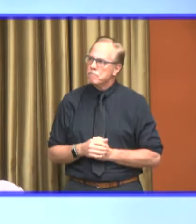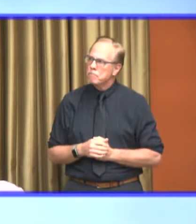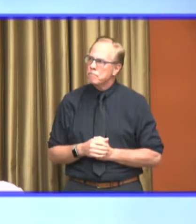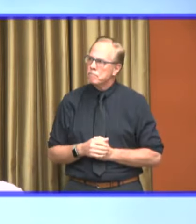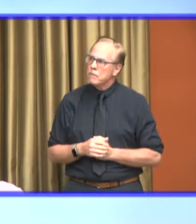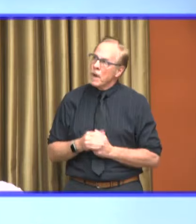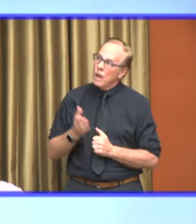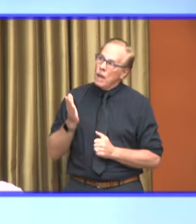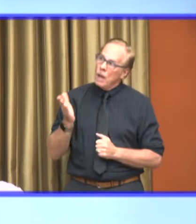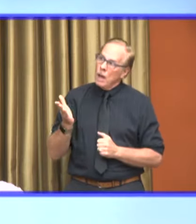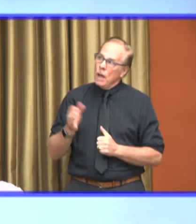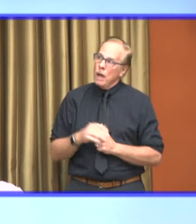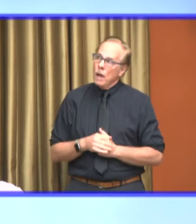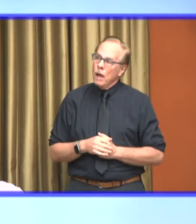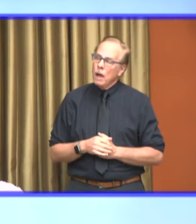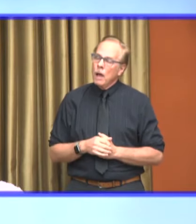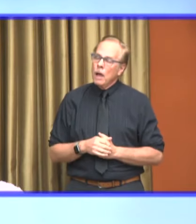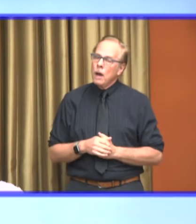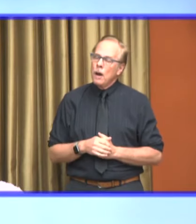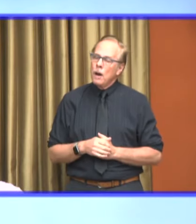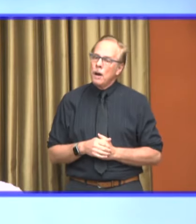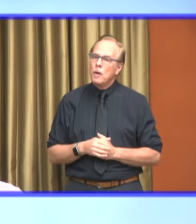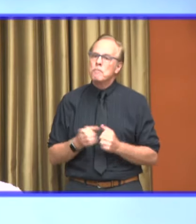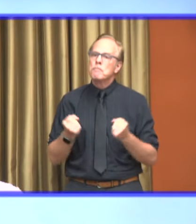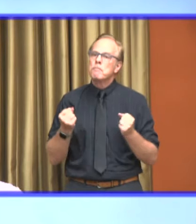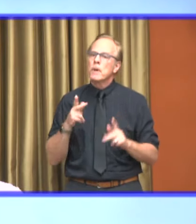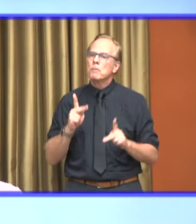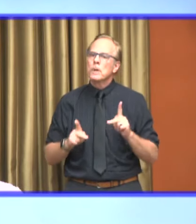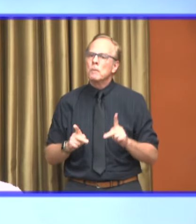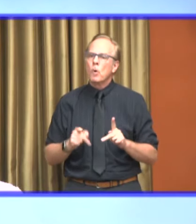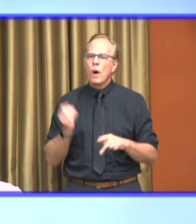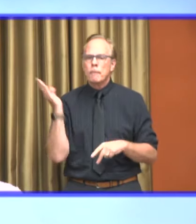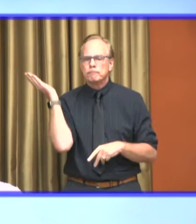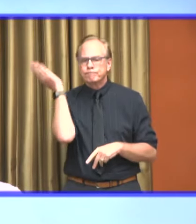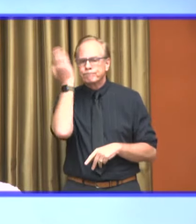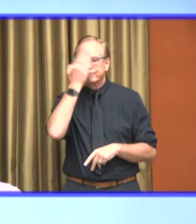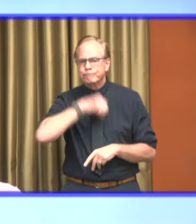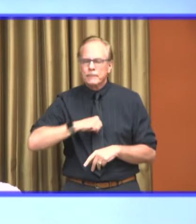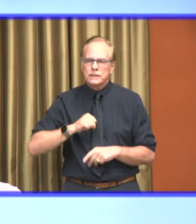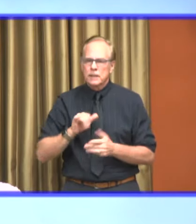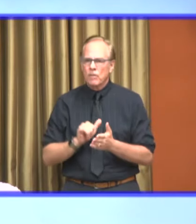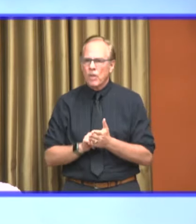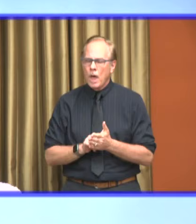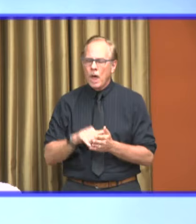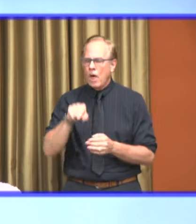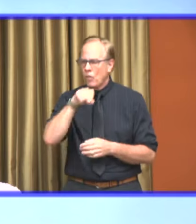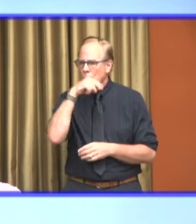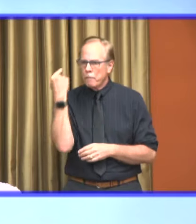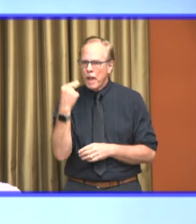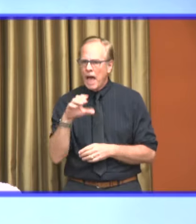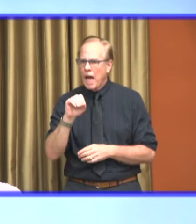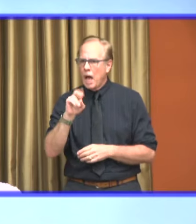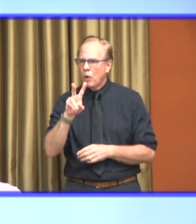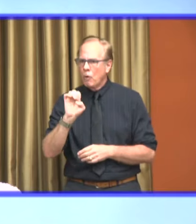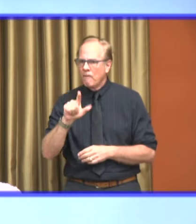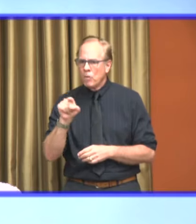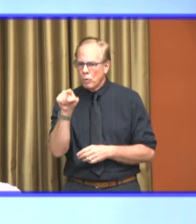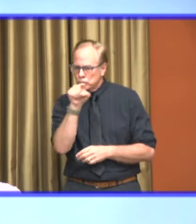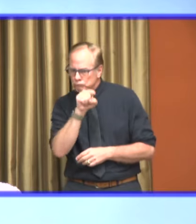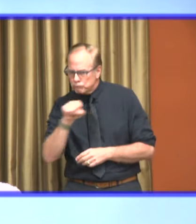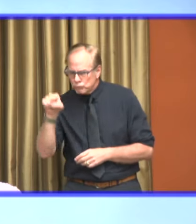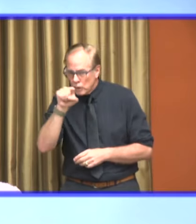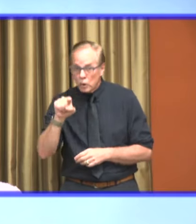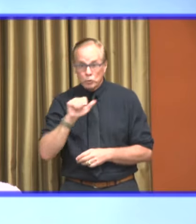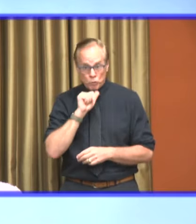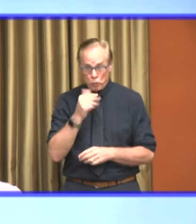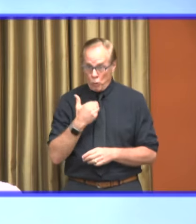And this is one that a lot of people have missed, this black oval. If you don't have the identifier because you